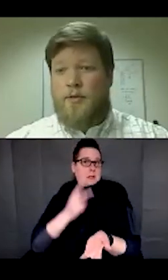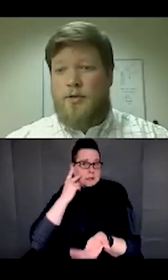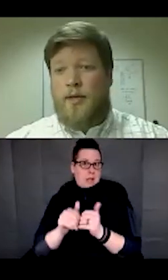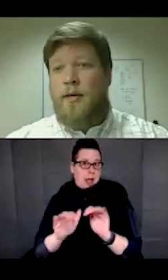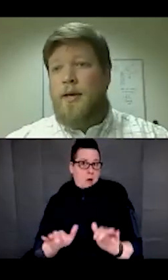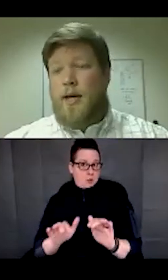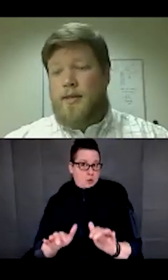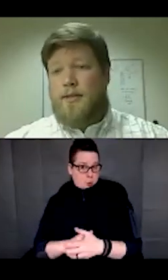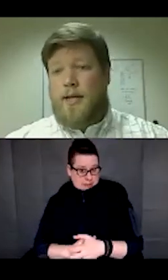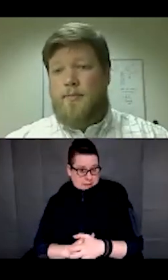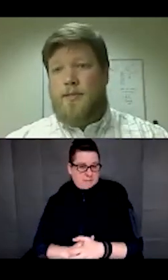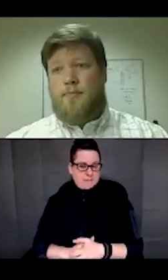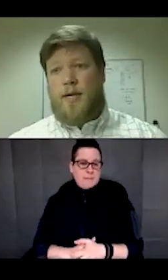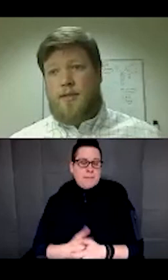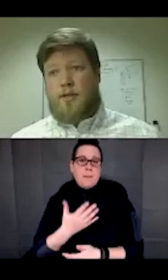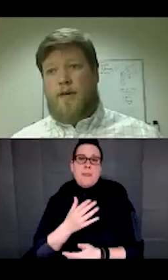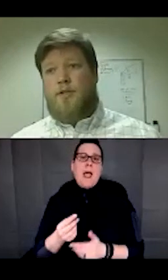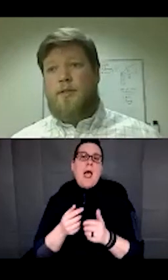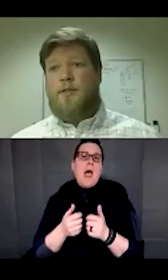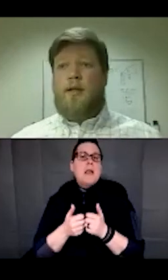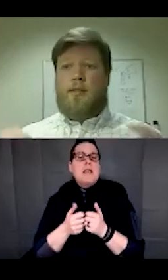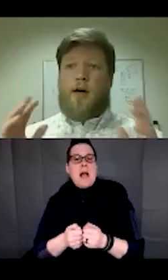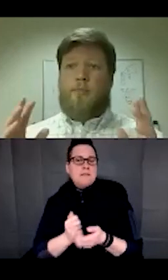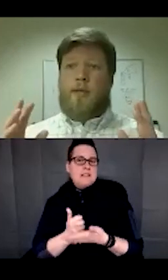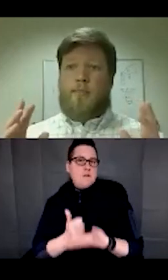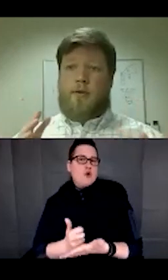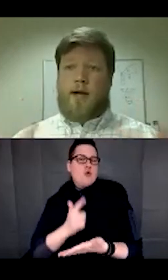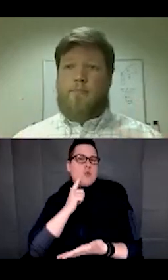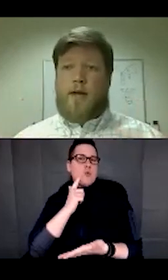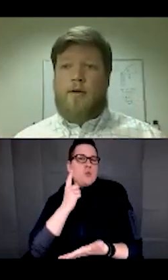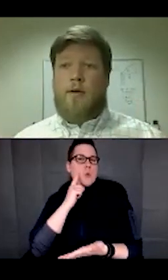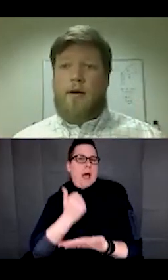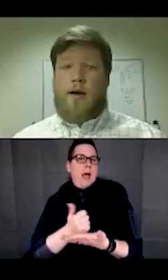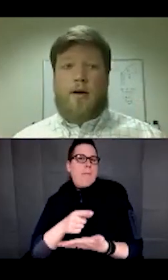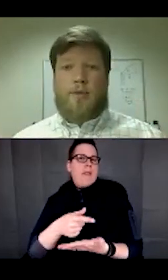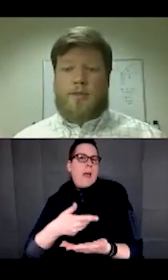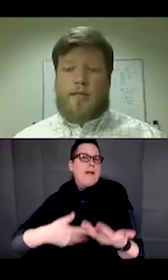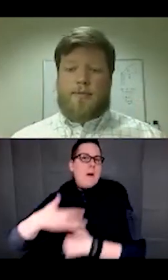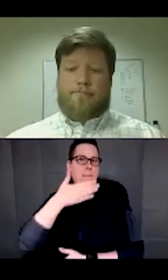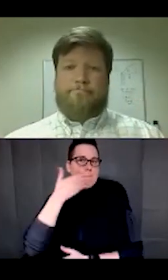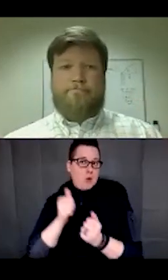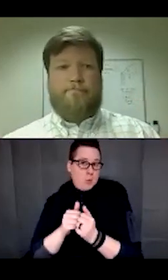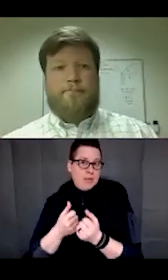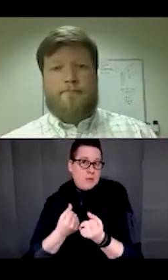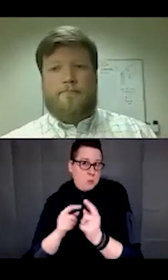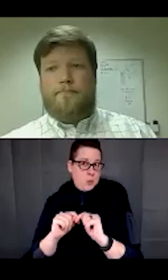about how they're doing, and then text message-based interventions to help them interact better with their teams.